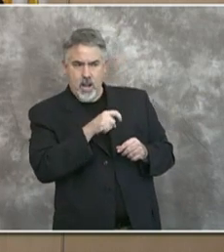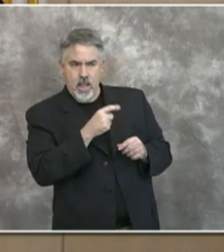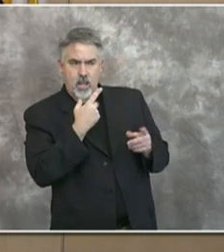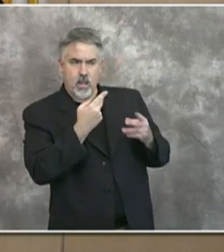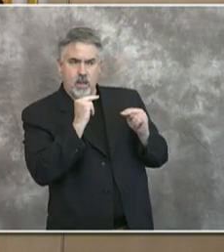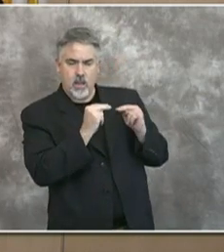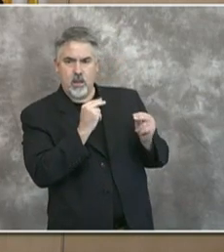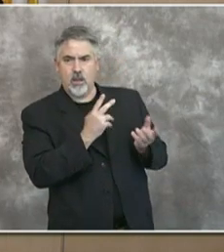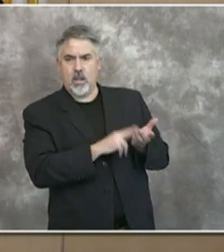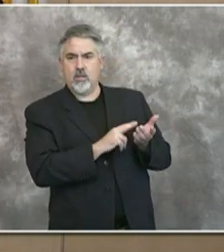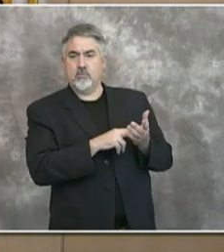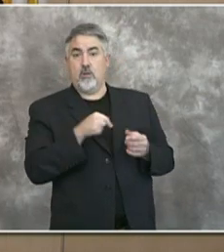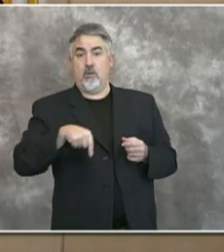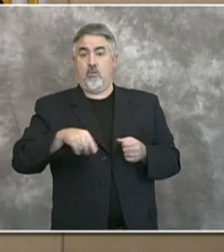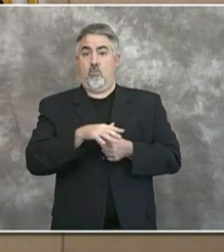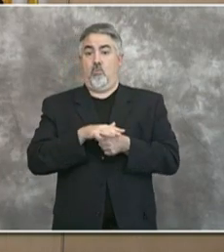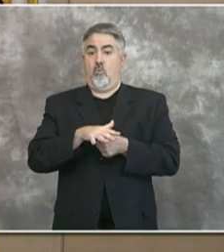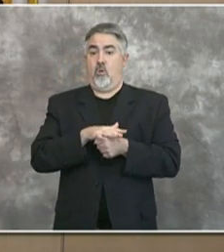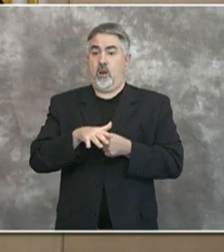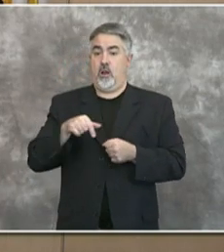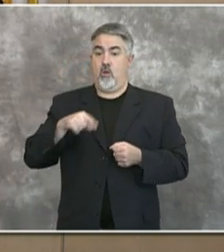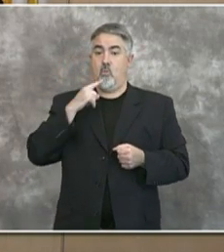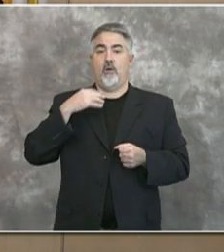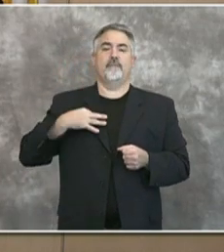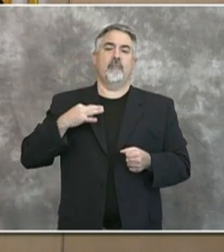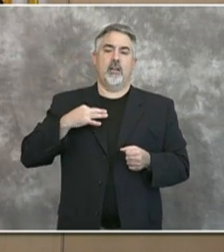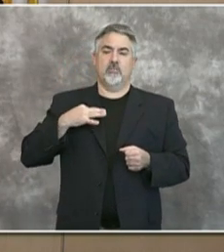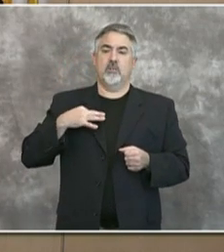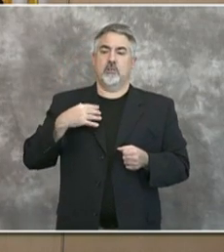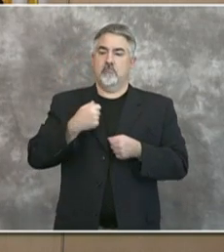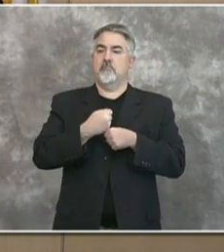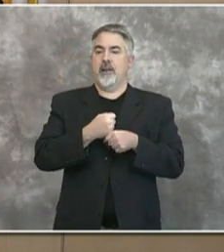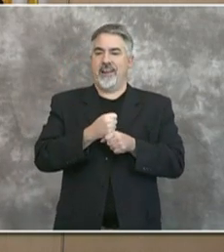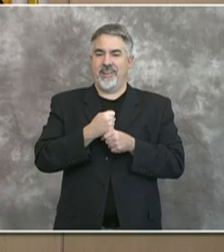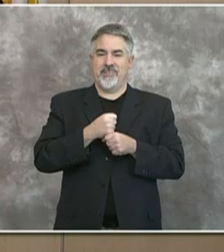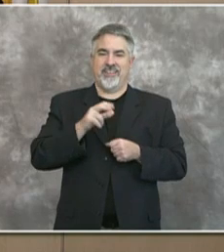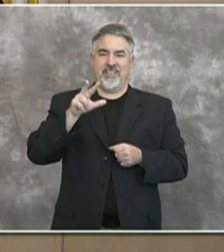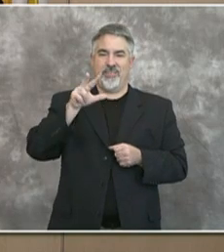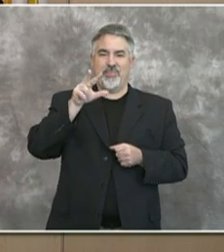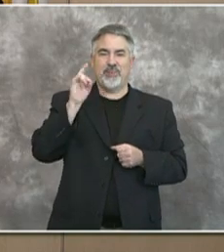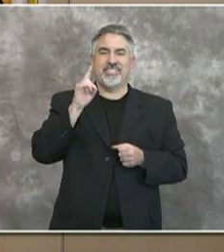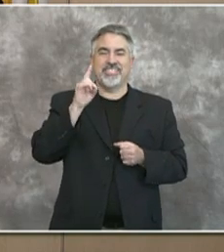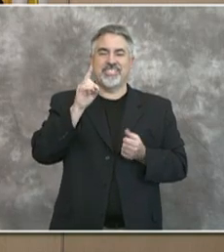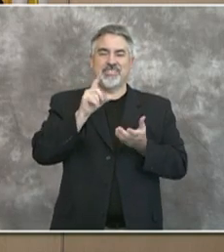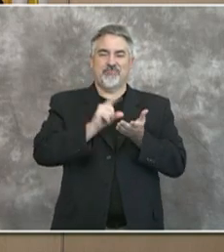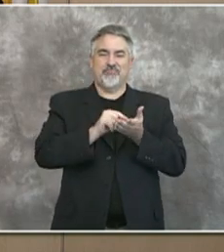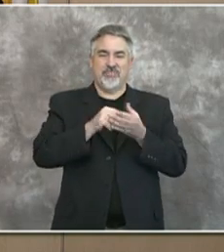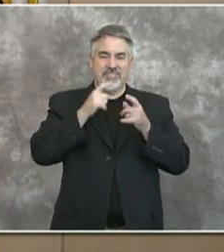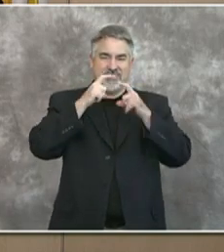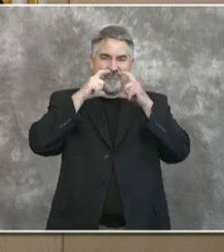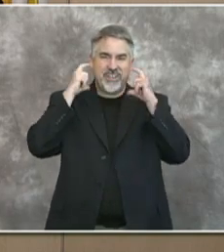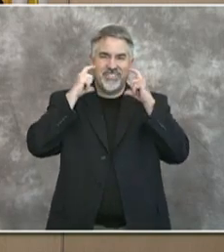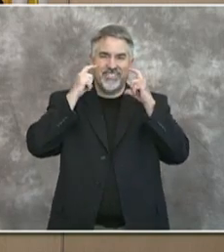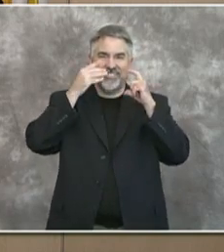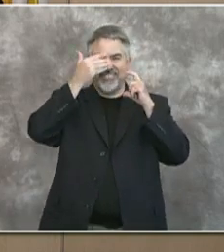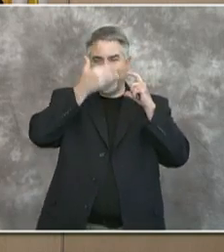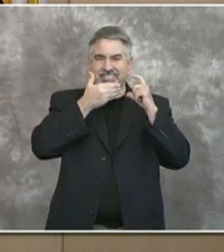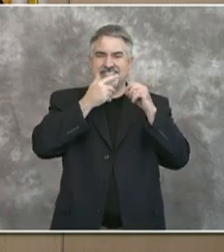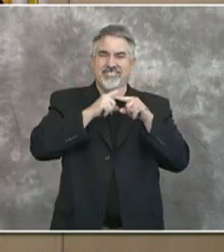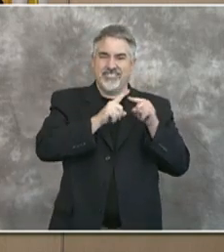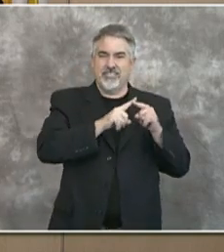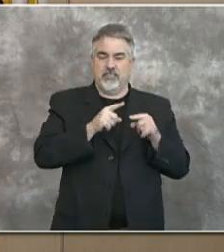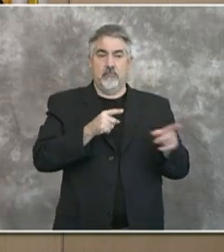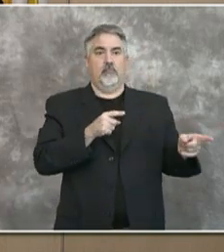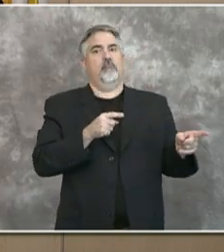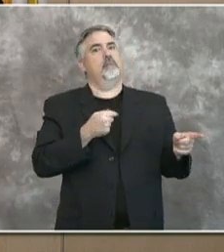local individuals that have volunteered to make 3D face shields. So we are utilizing all of